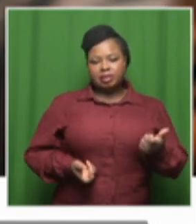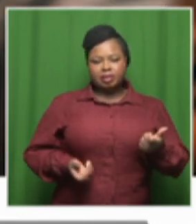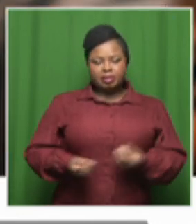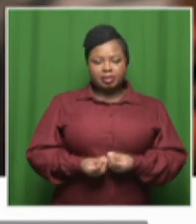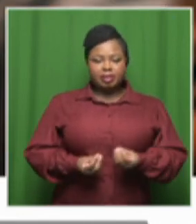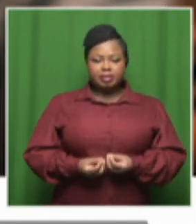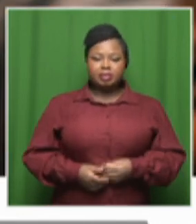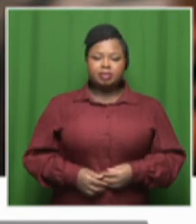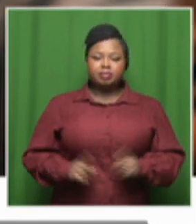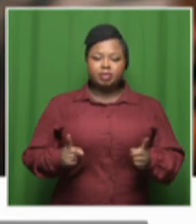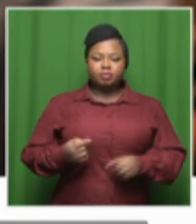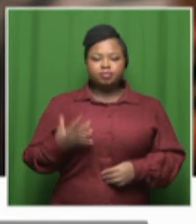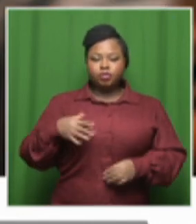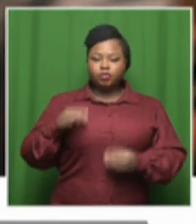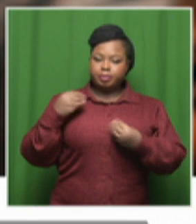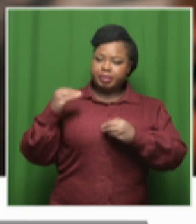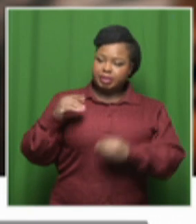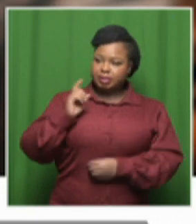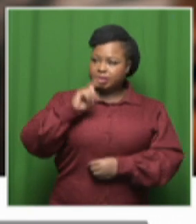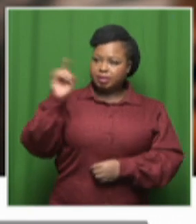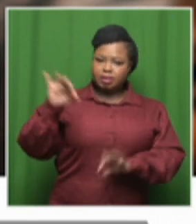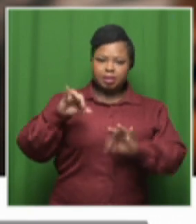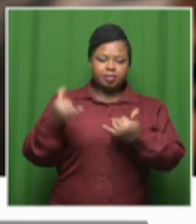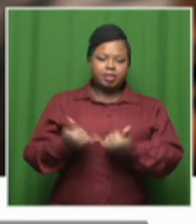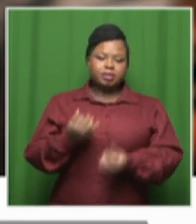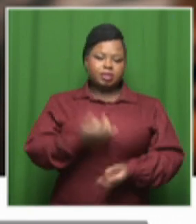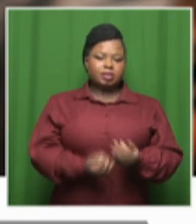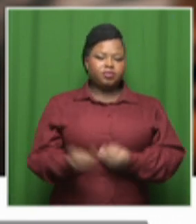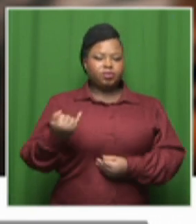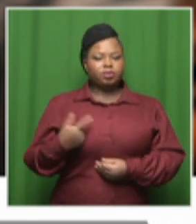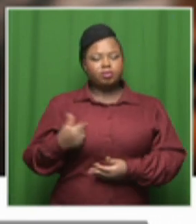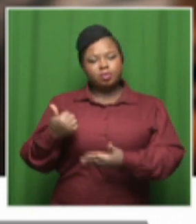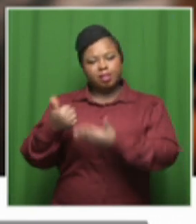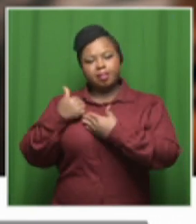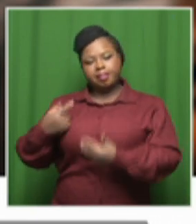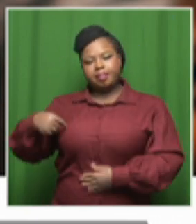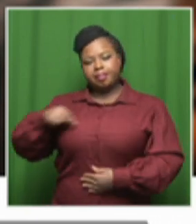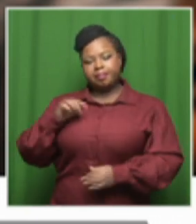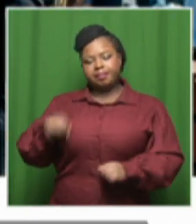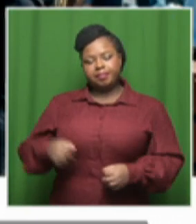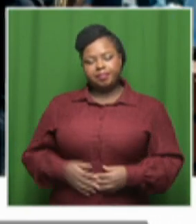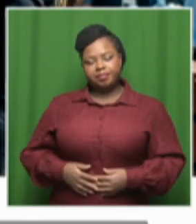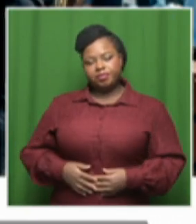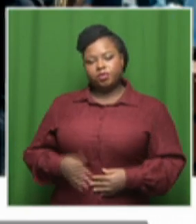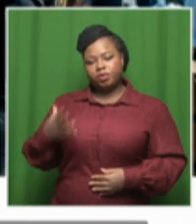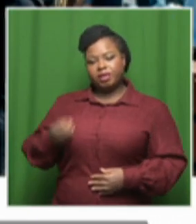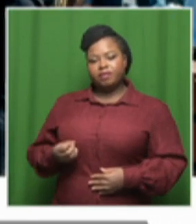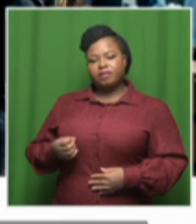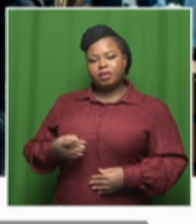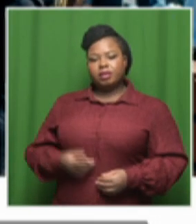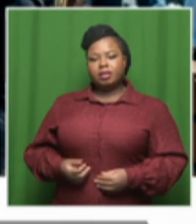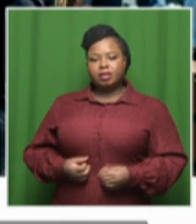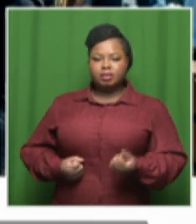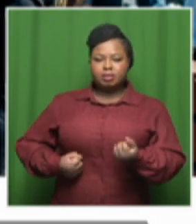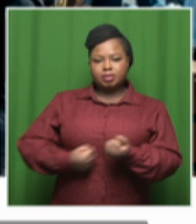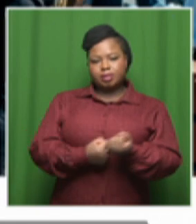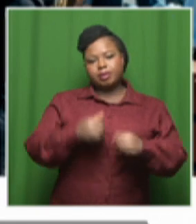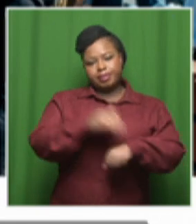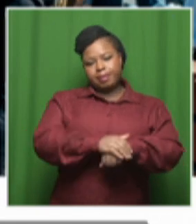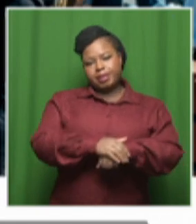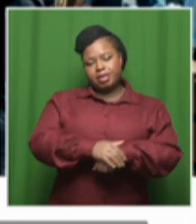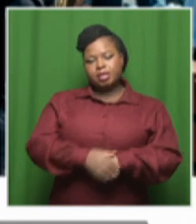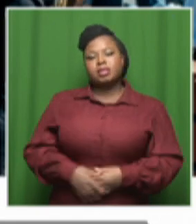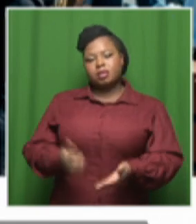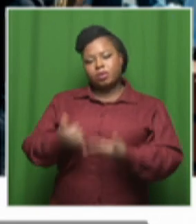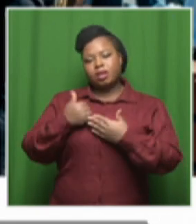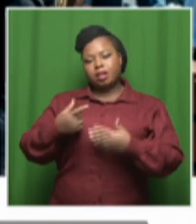are looking to corporates and companies and even individuals to help us. So we have a Backer Buddy that people can help us with.